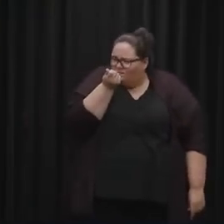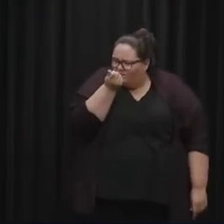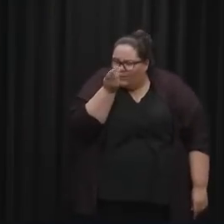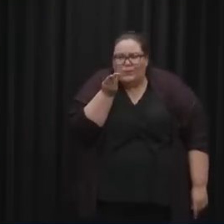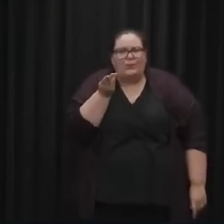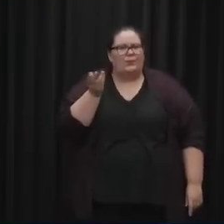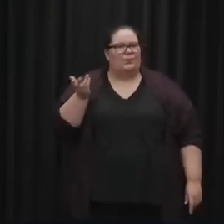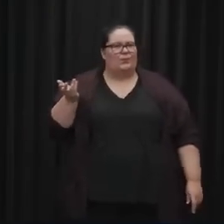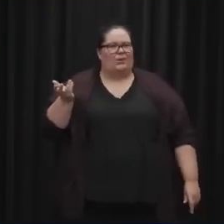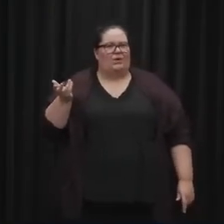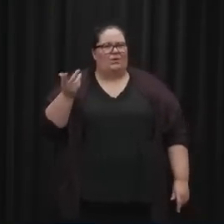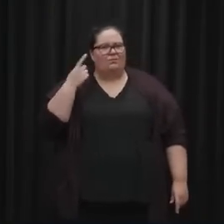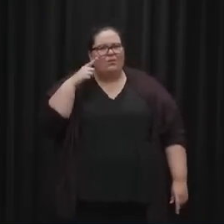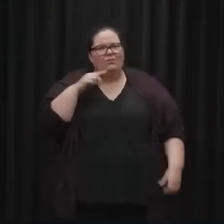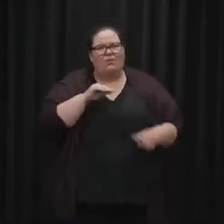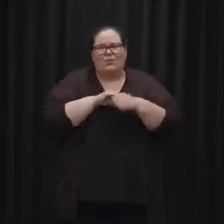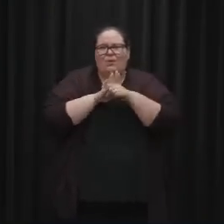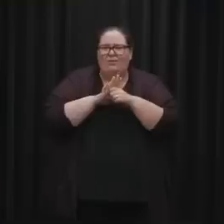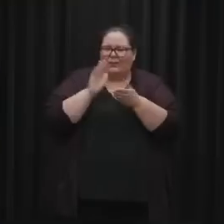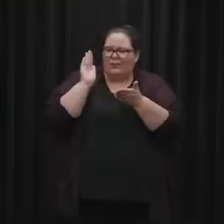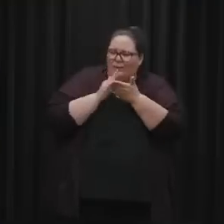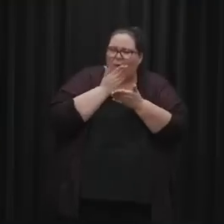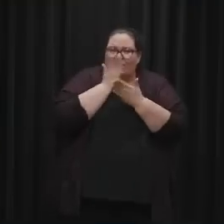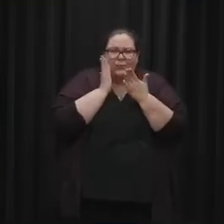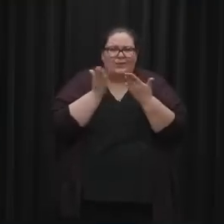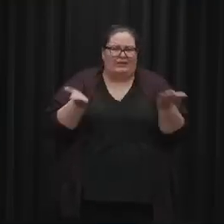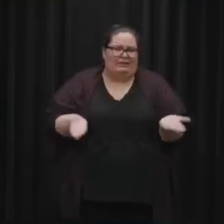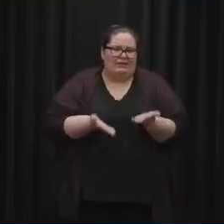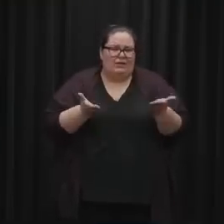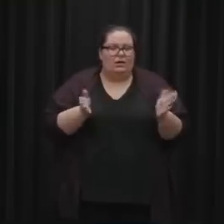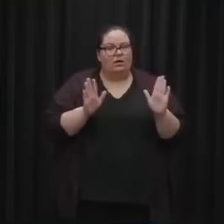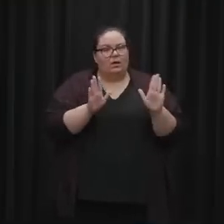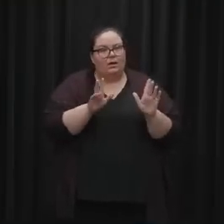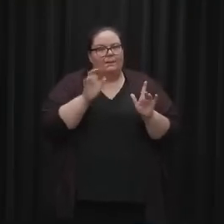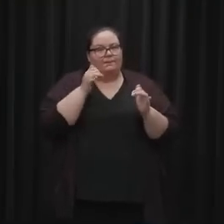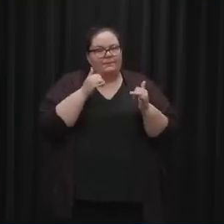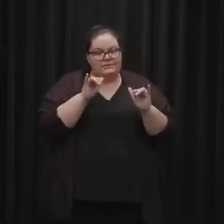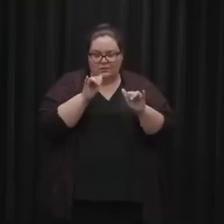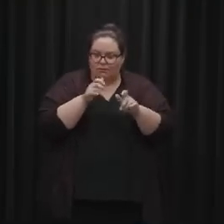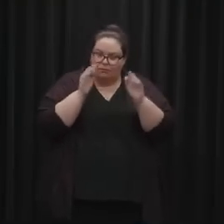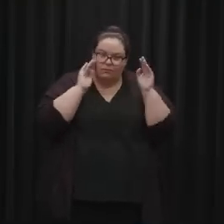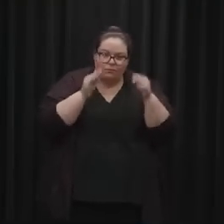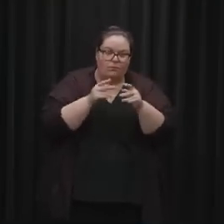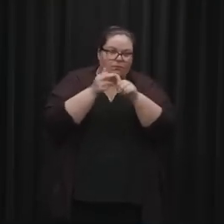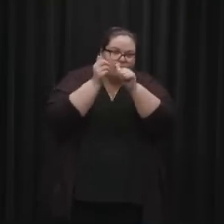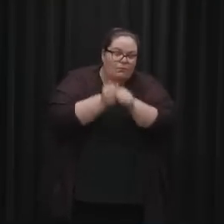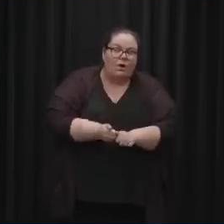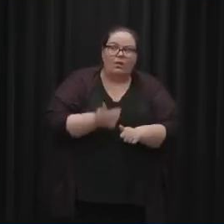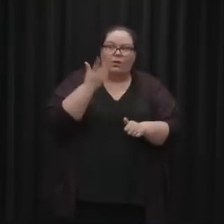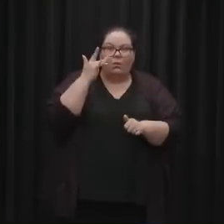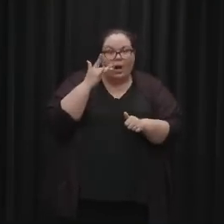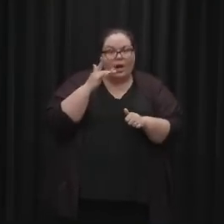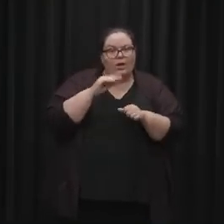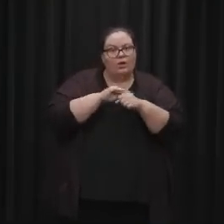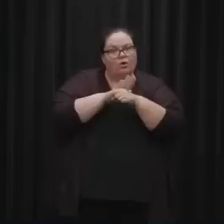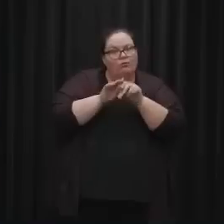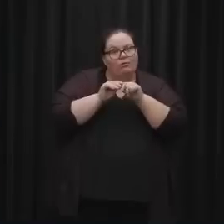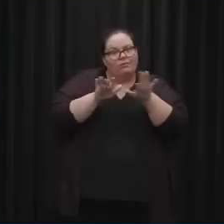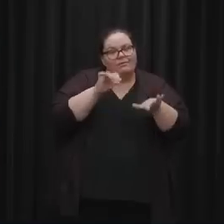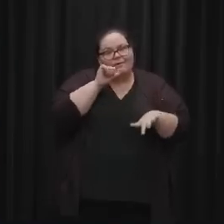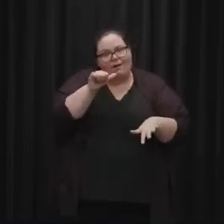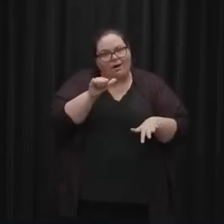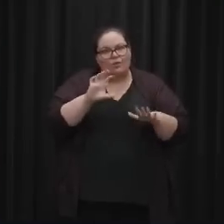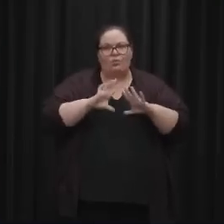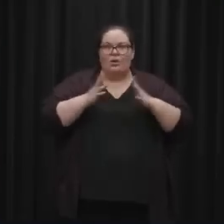cases? We need to do these things so we can continue to have few cases and to ensure the virus is